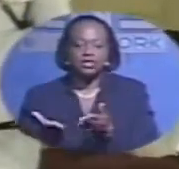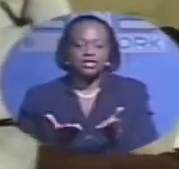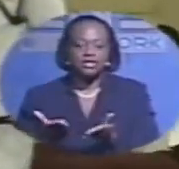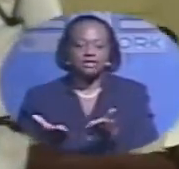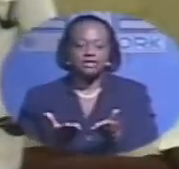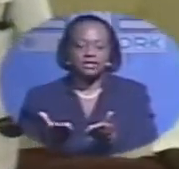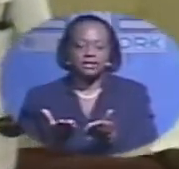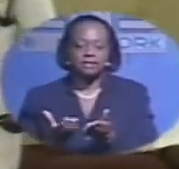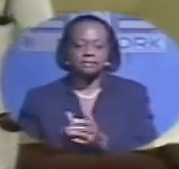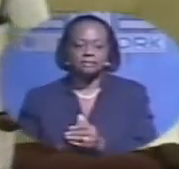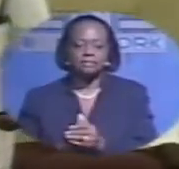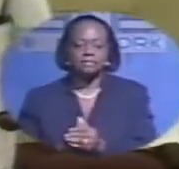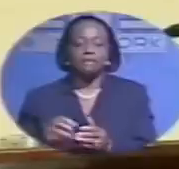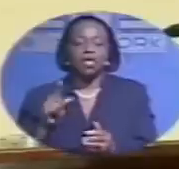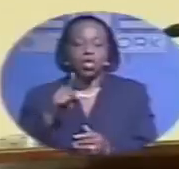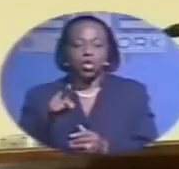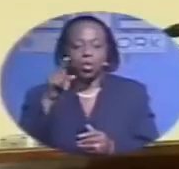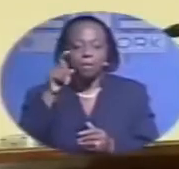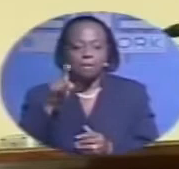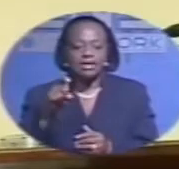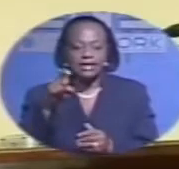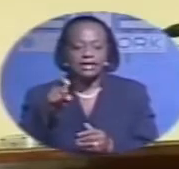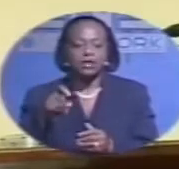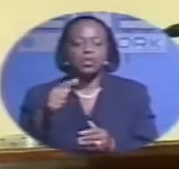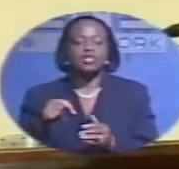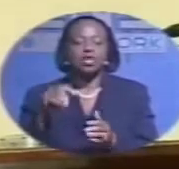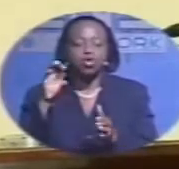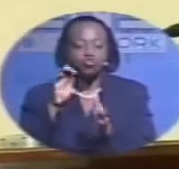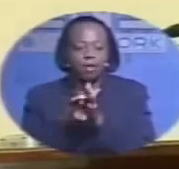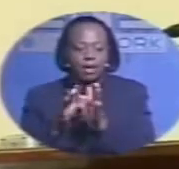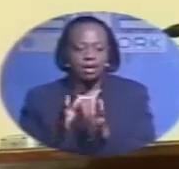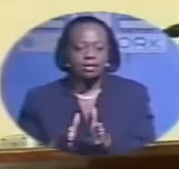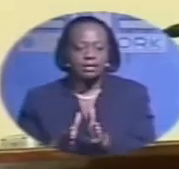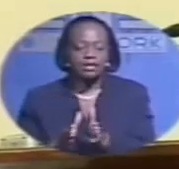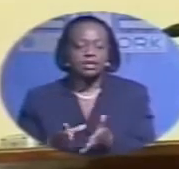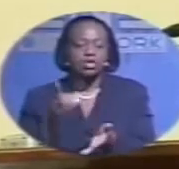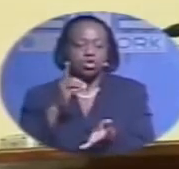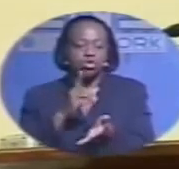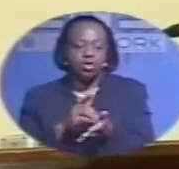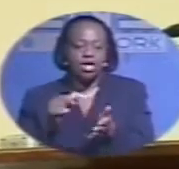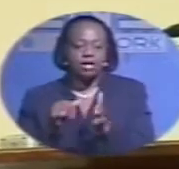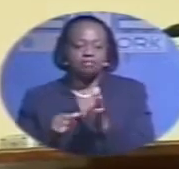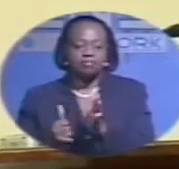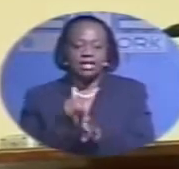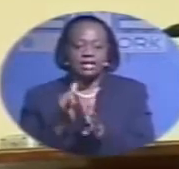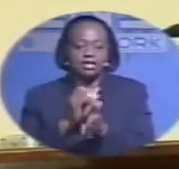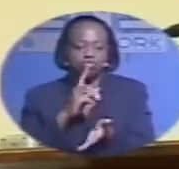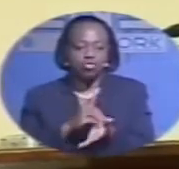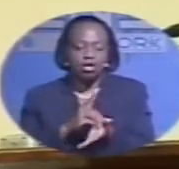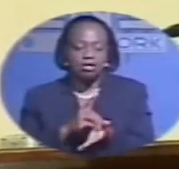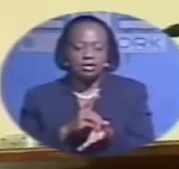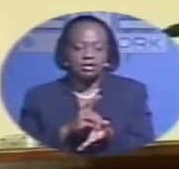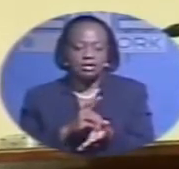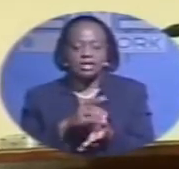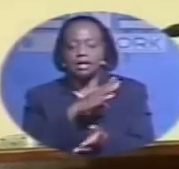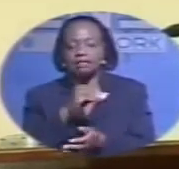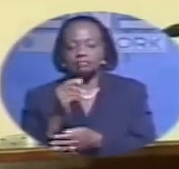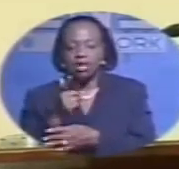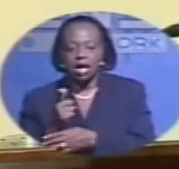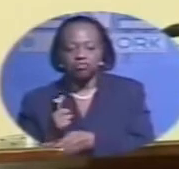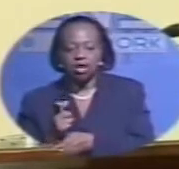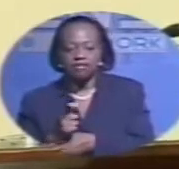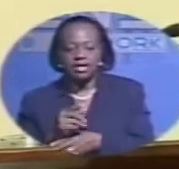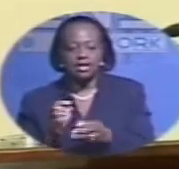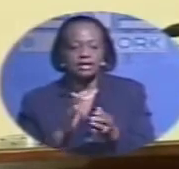contend with transnational criminals, including illicit drug and arms traffickers. You